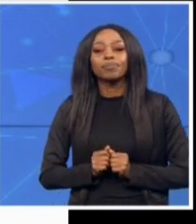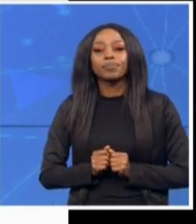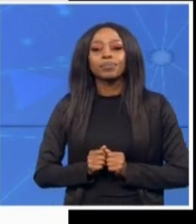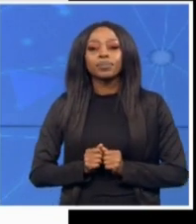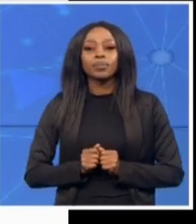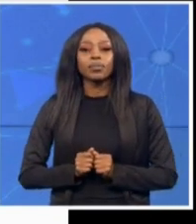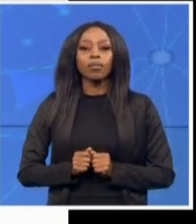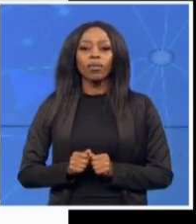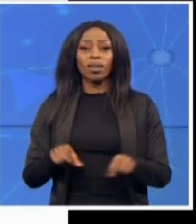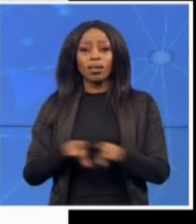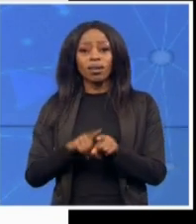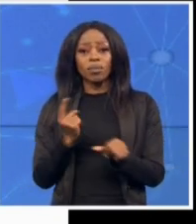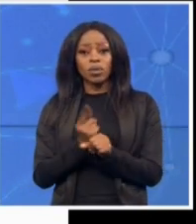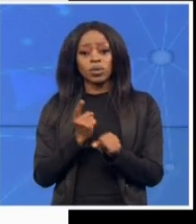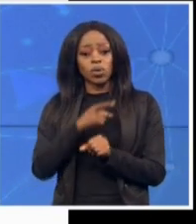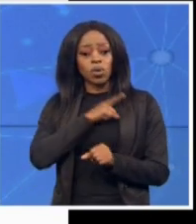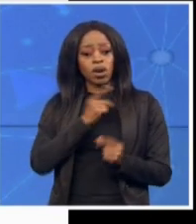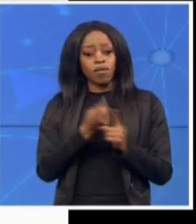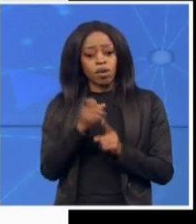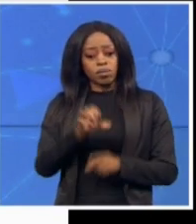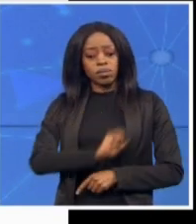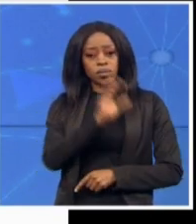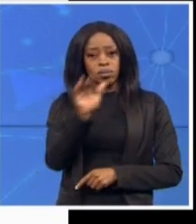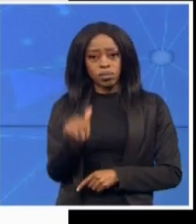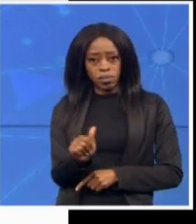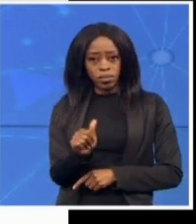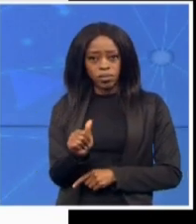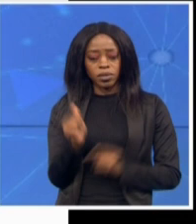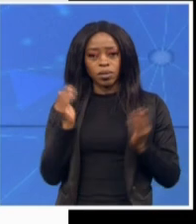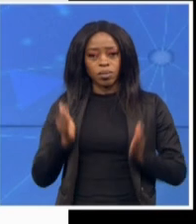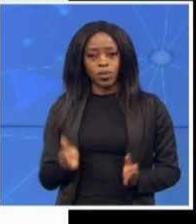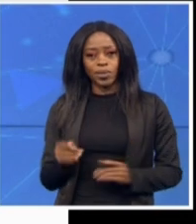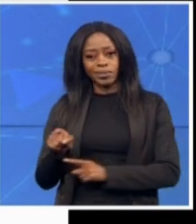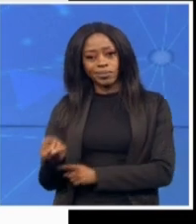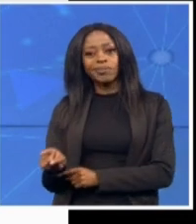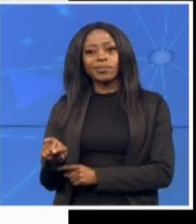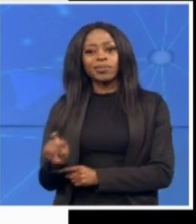Modeling Consortium, if you take the solid